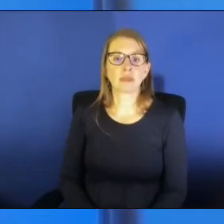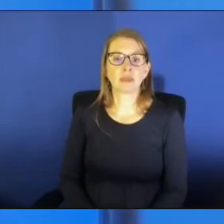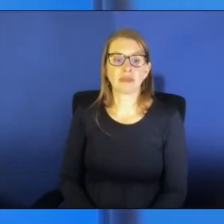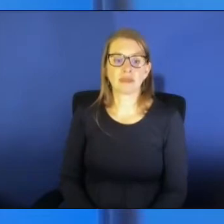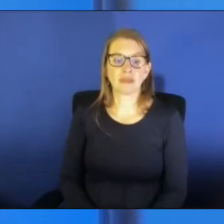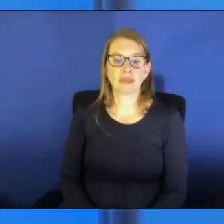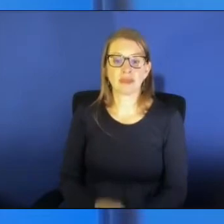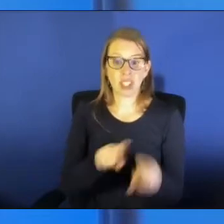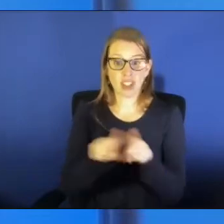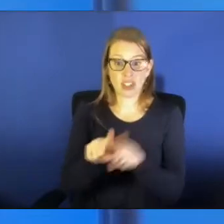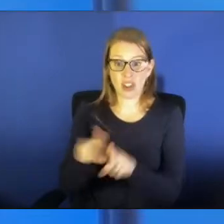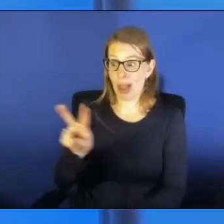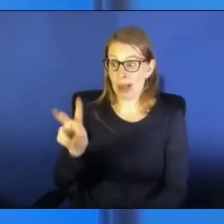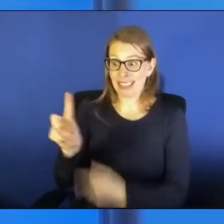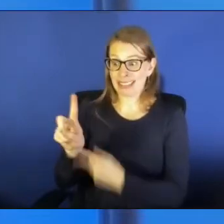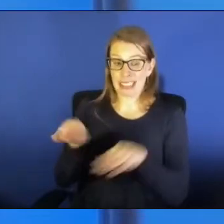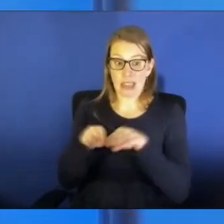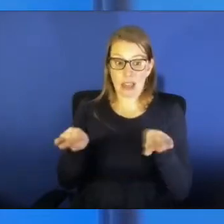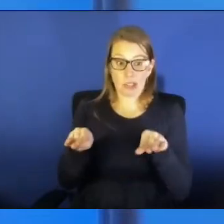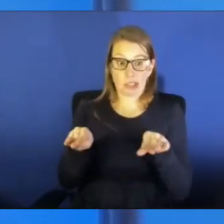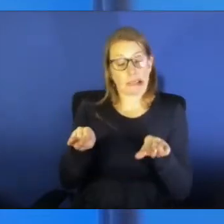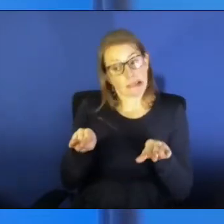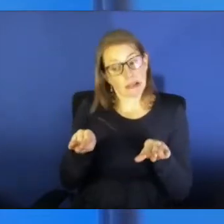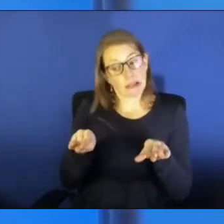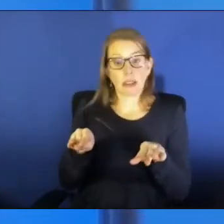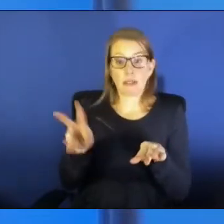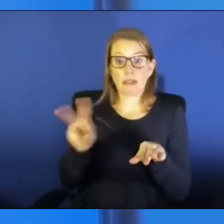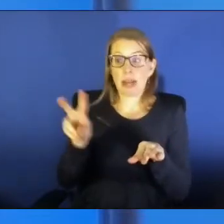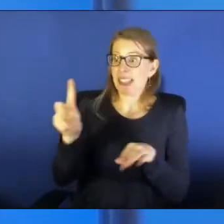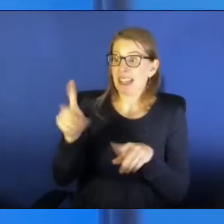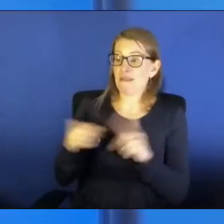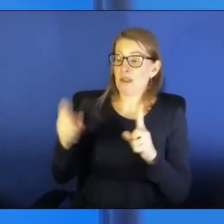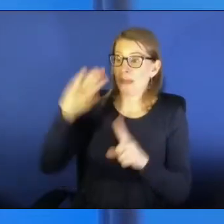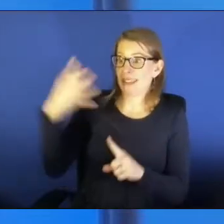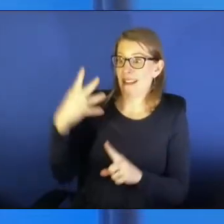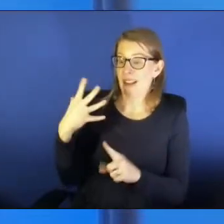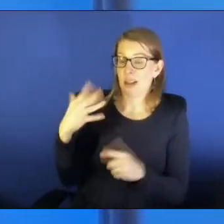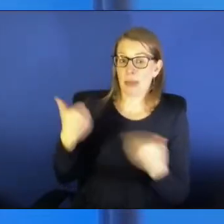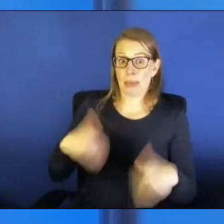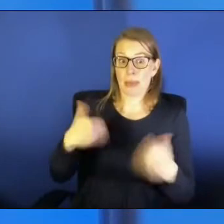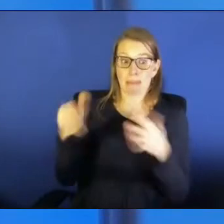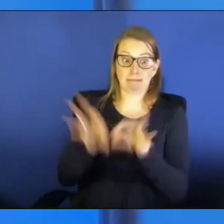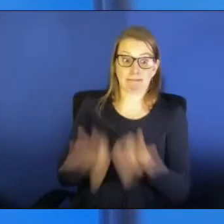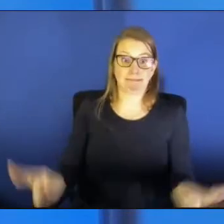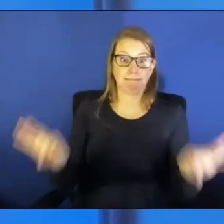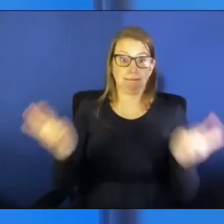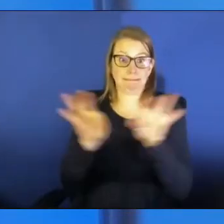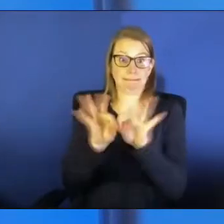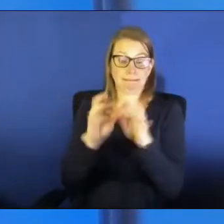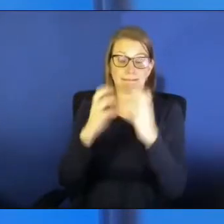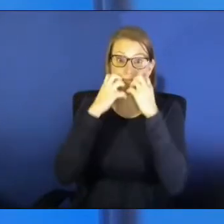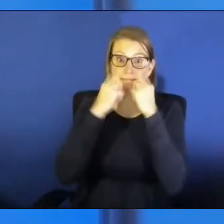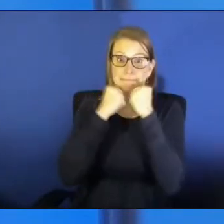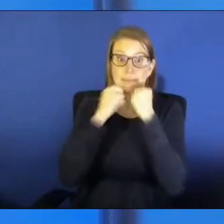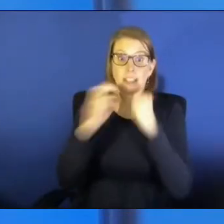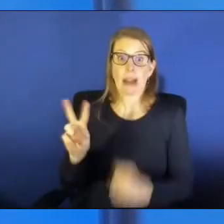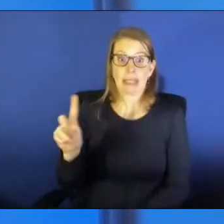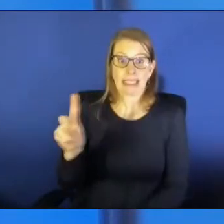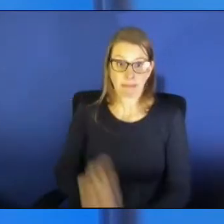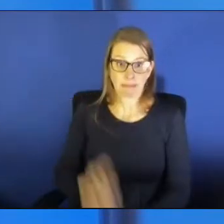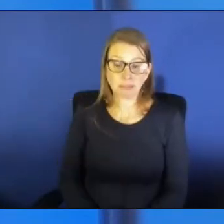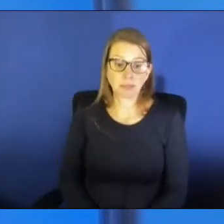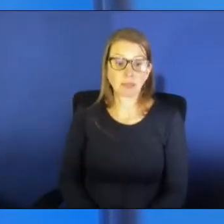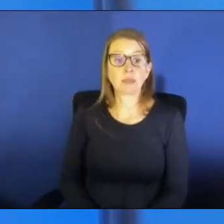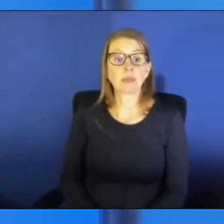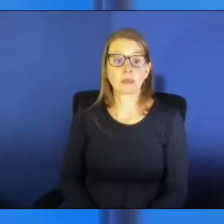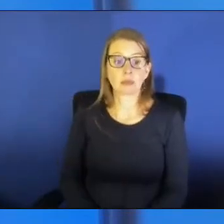D level, because we get vitamin D from the sun. Vitamin D is incredibly important. But the most important thing about